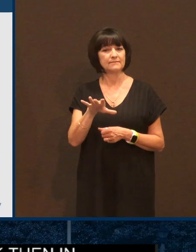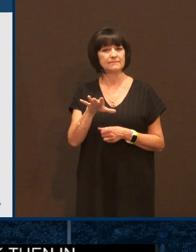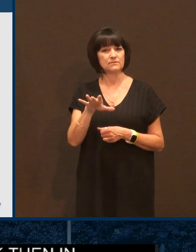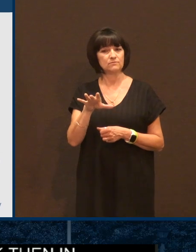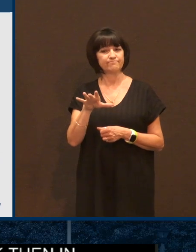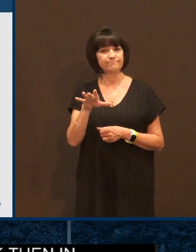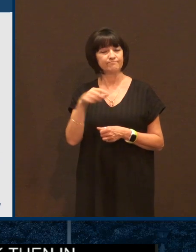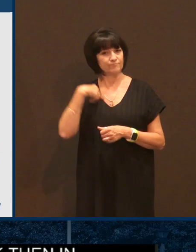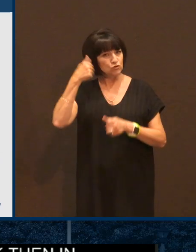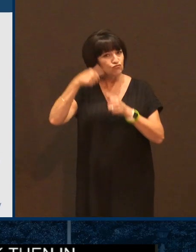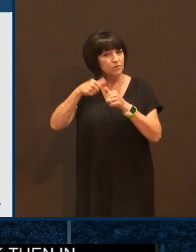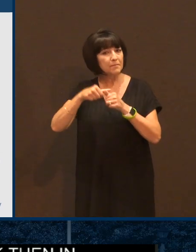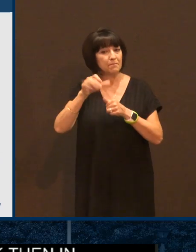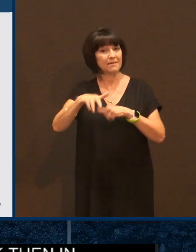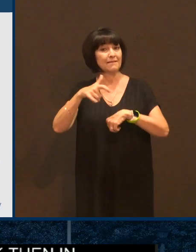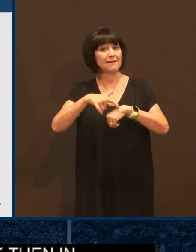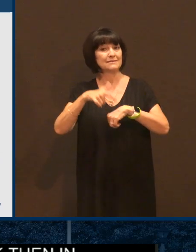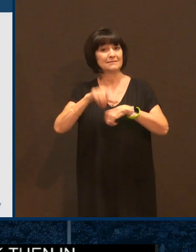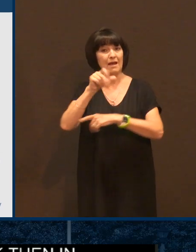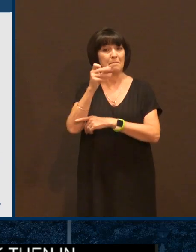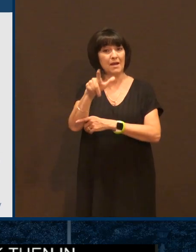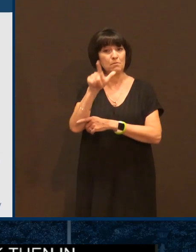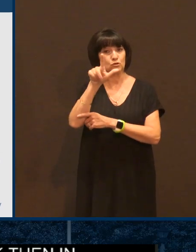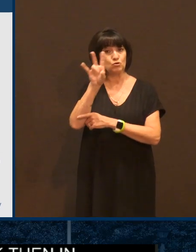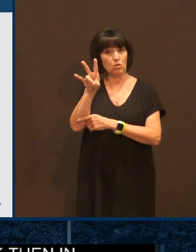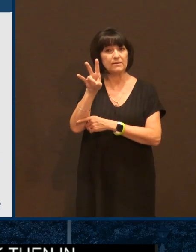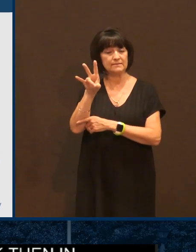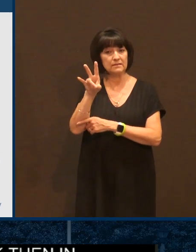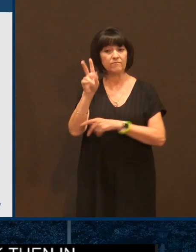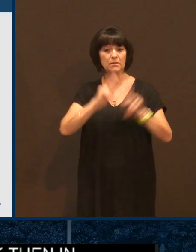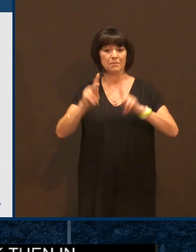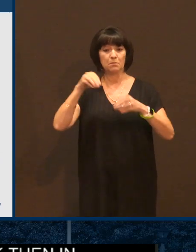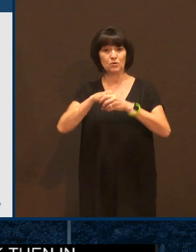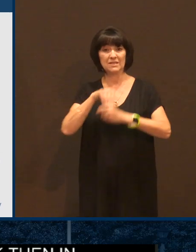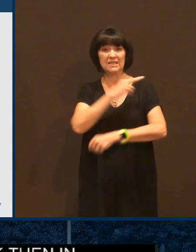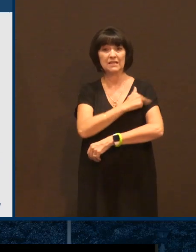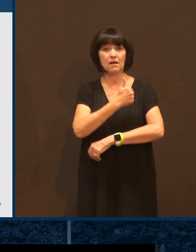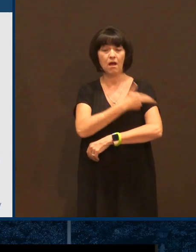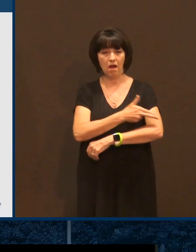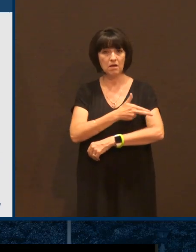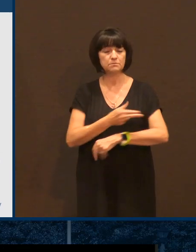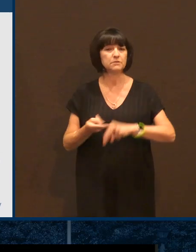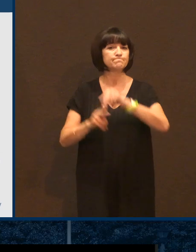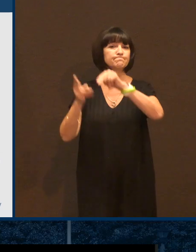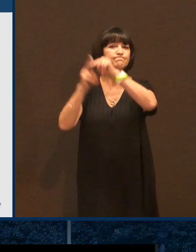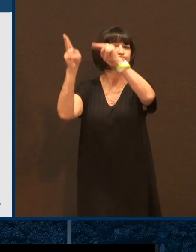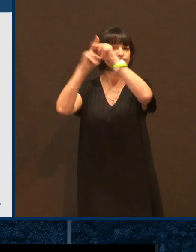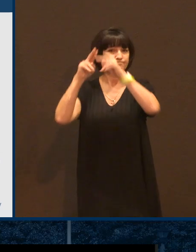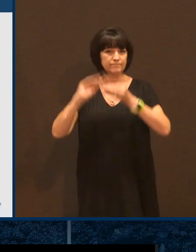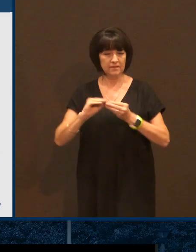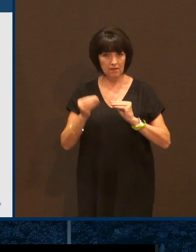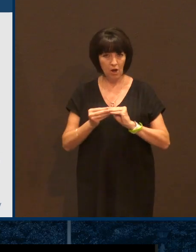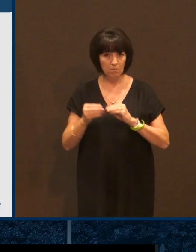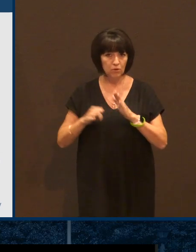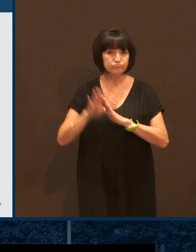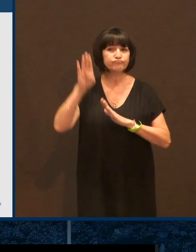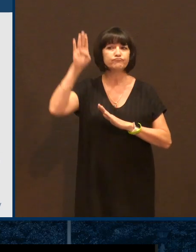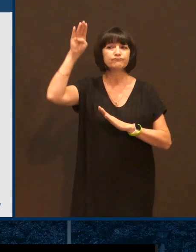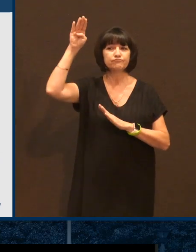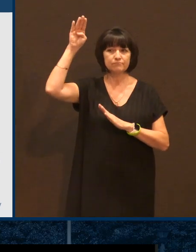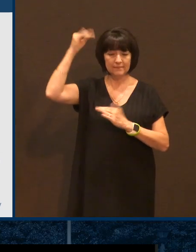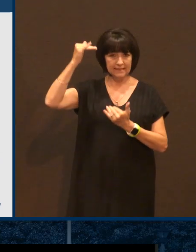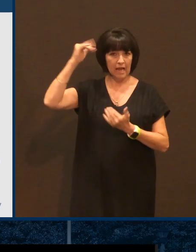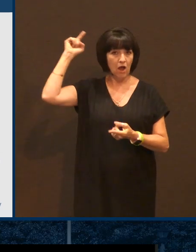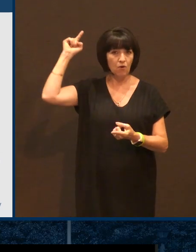your percent positive and your number of cases peaked a few days before that, as hospitalizations and deaths certainly are